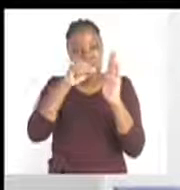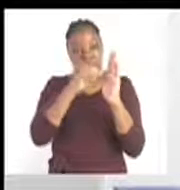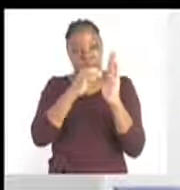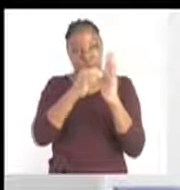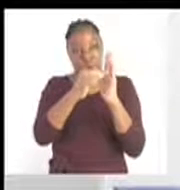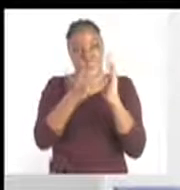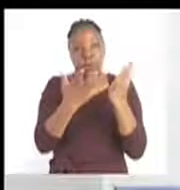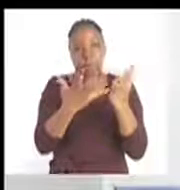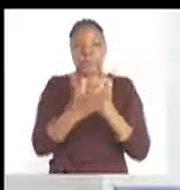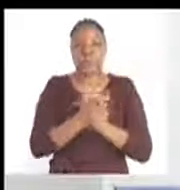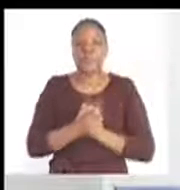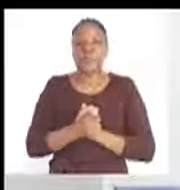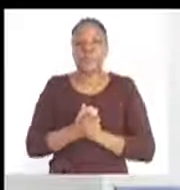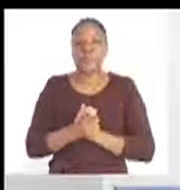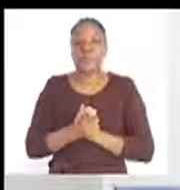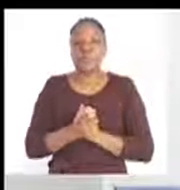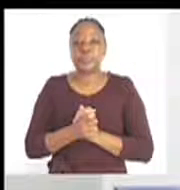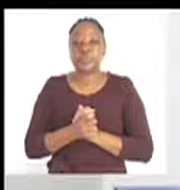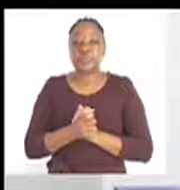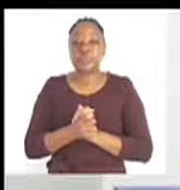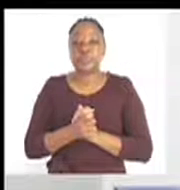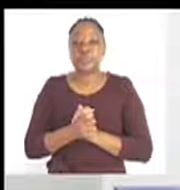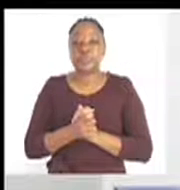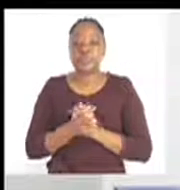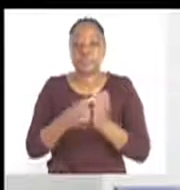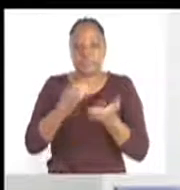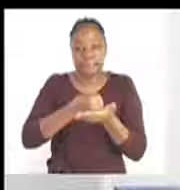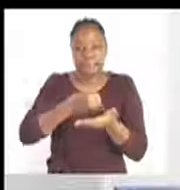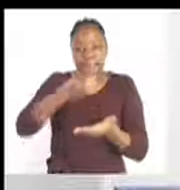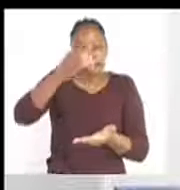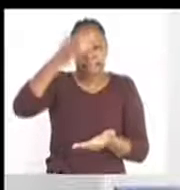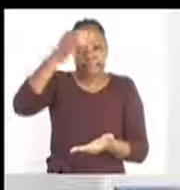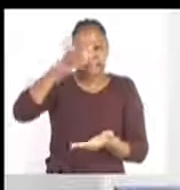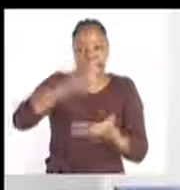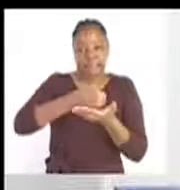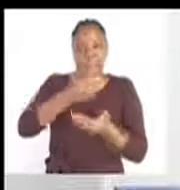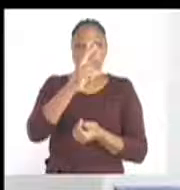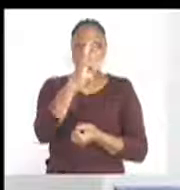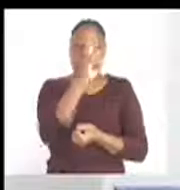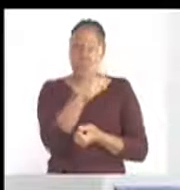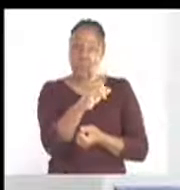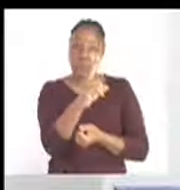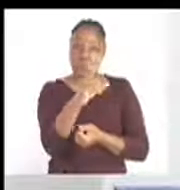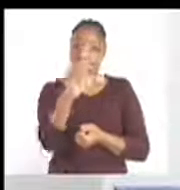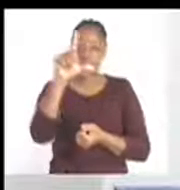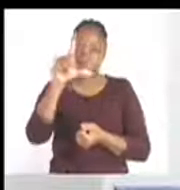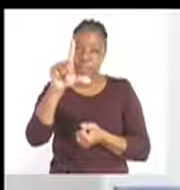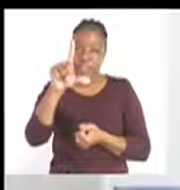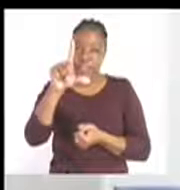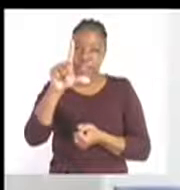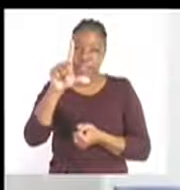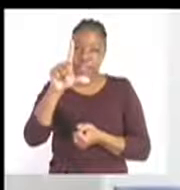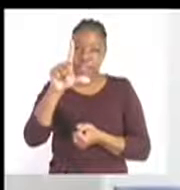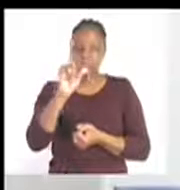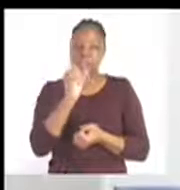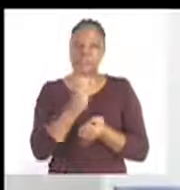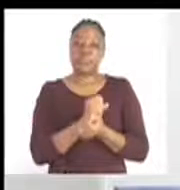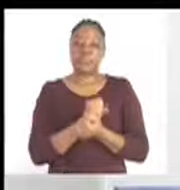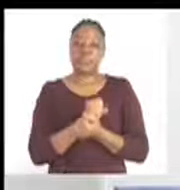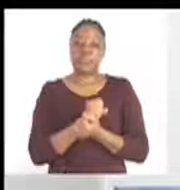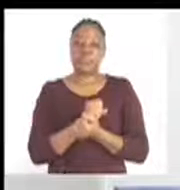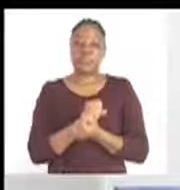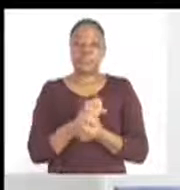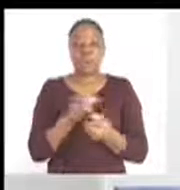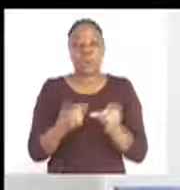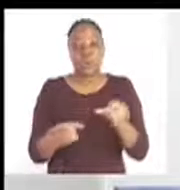everyone your 1 liter bottle. Very good. And he has a 2 liter bottle. Show everyone your 2 liter bottle. Wonderful. Now he's